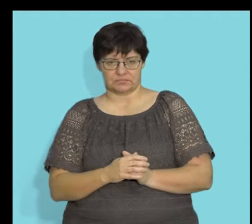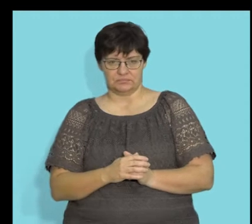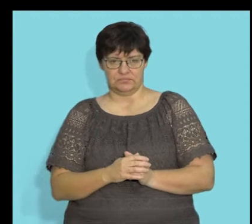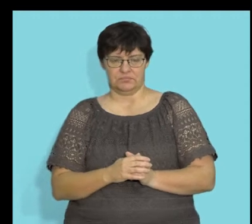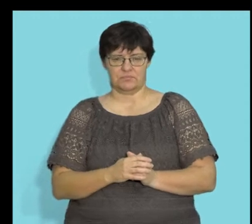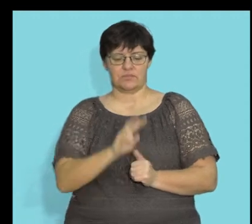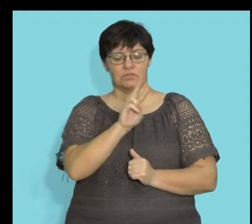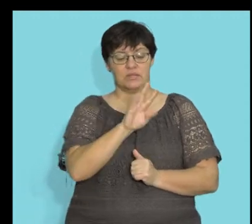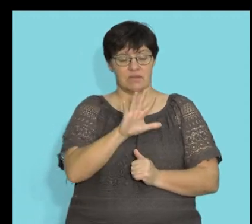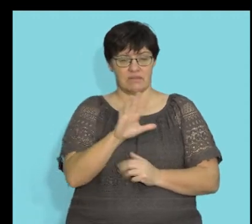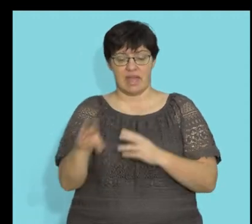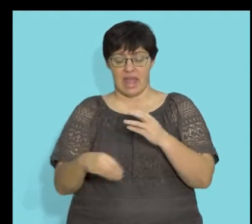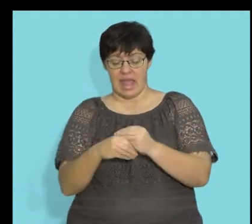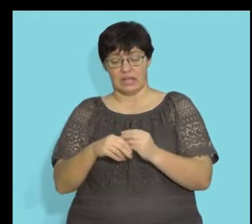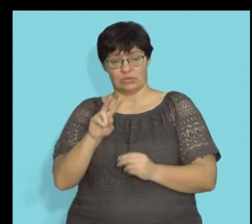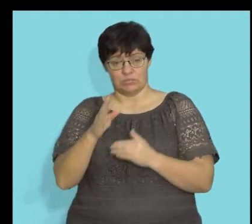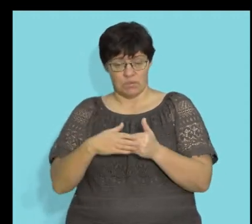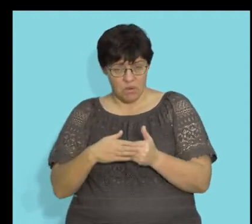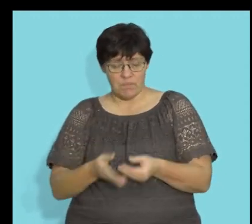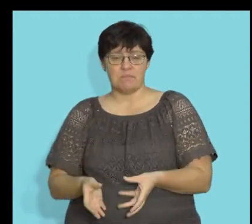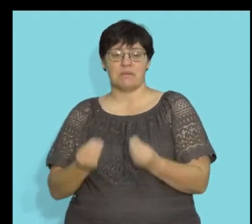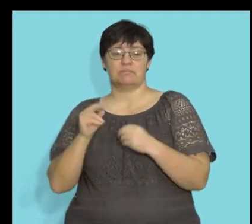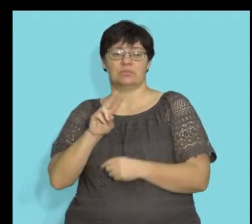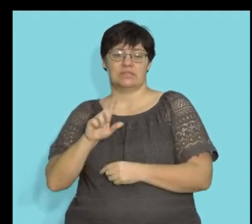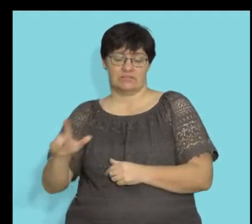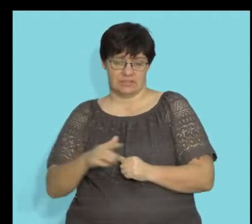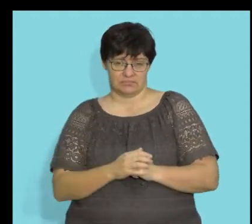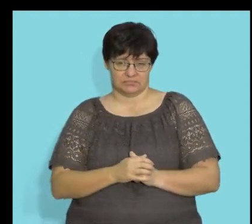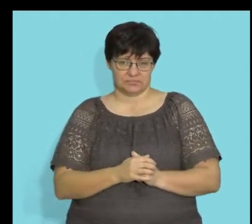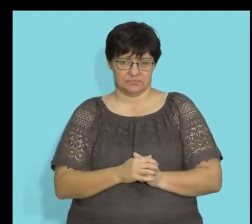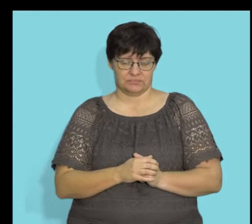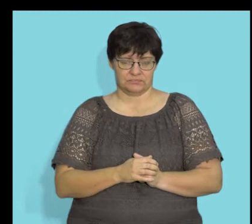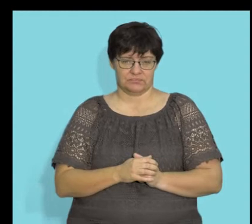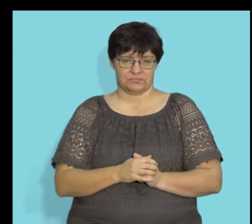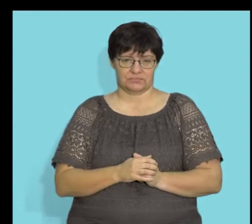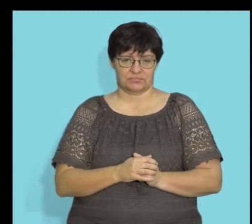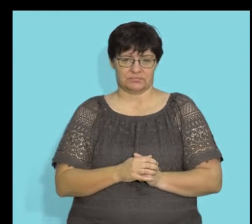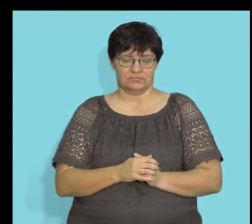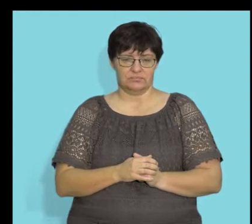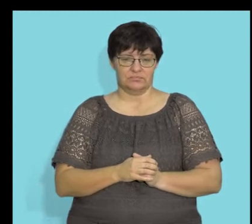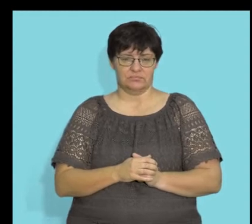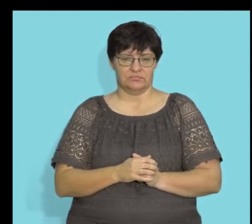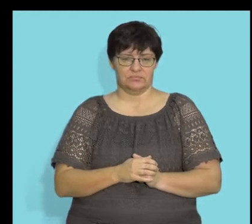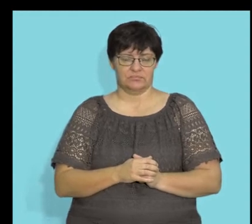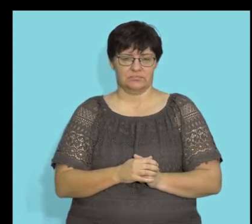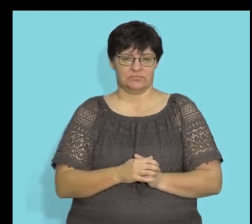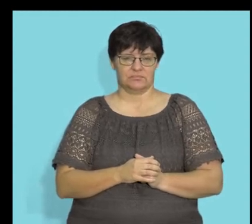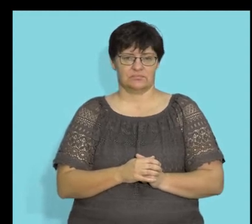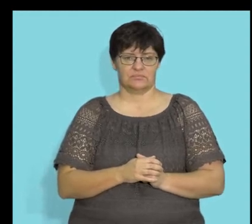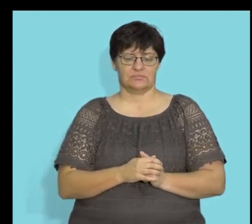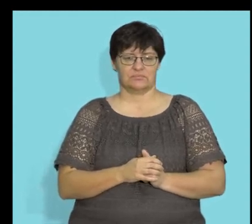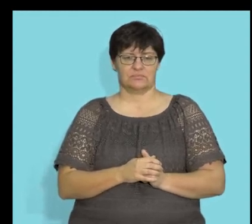25. Then from 25 to 27, I can see that there's been an increase of positive